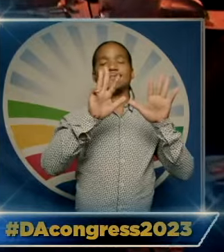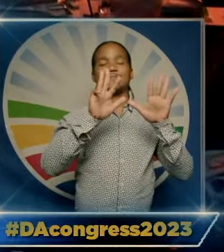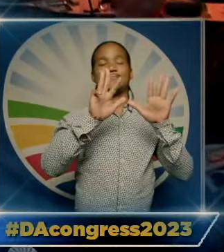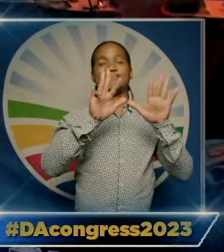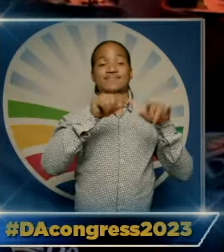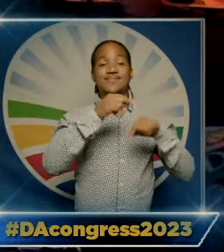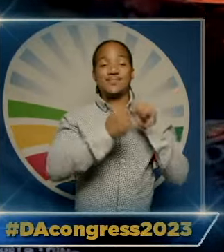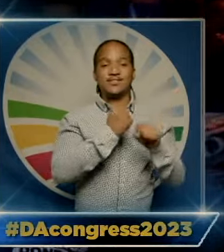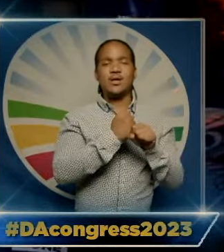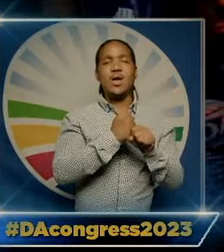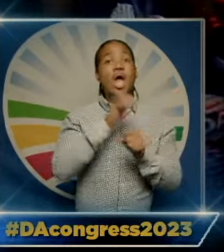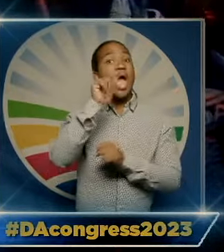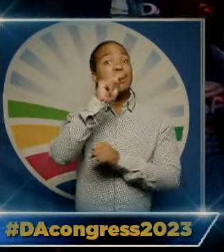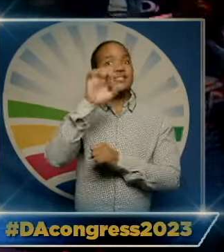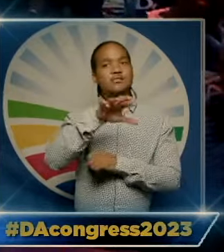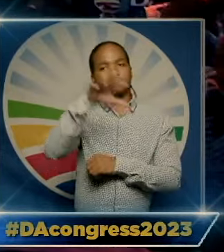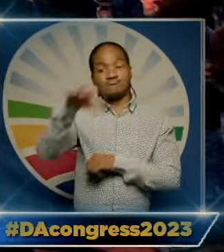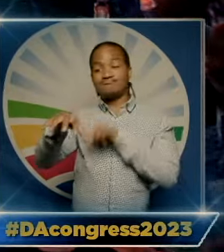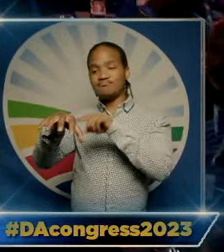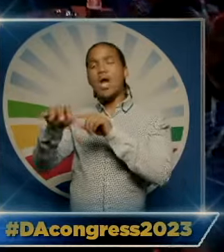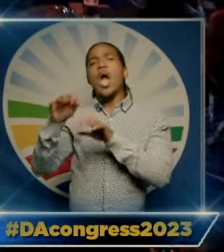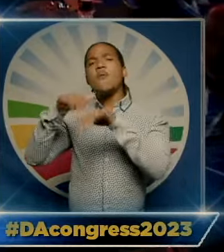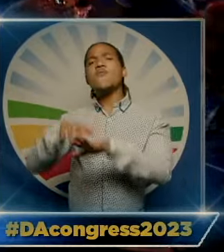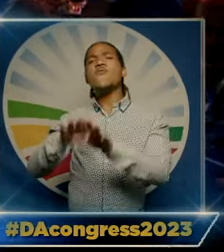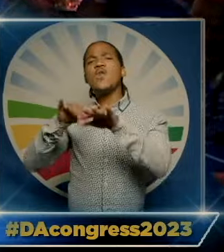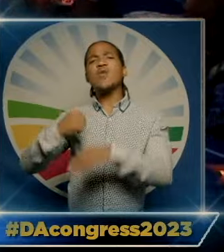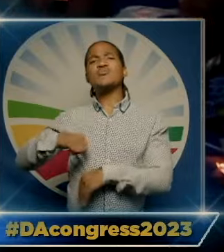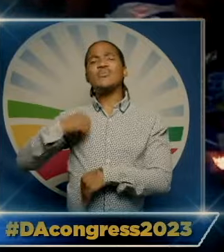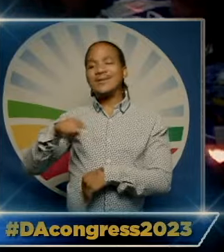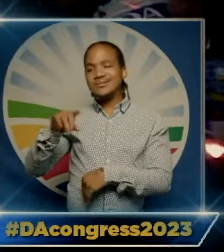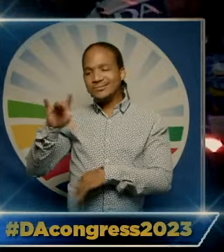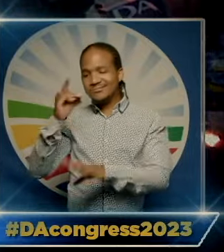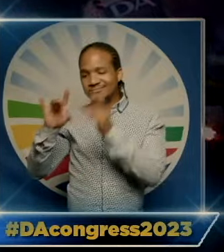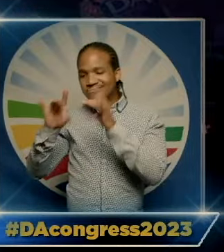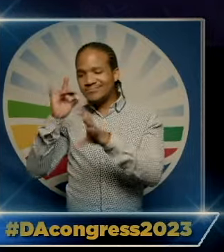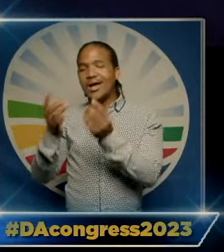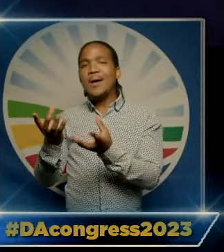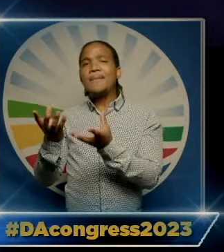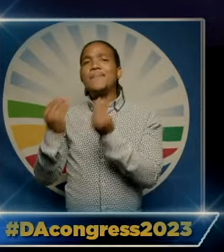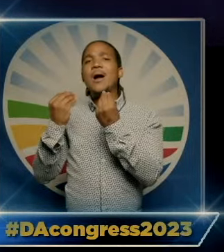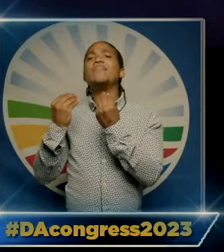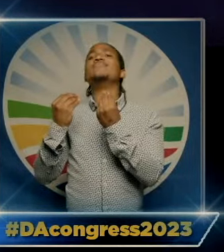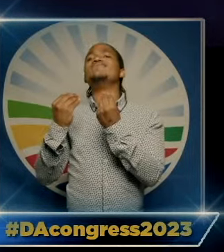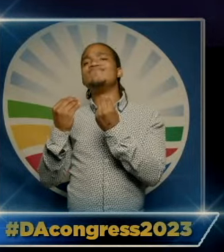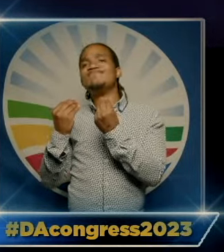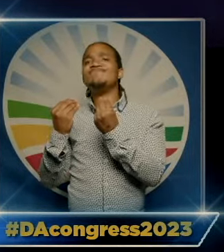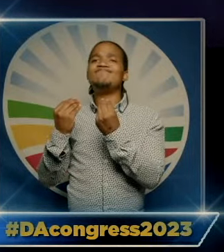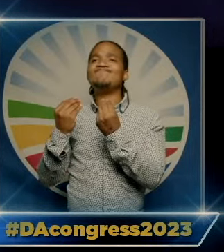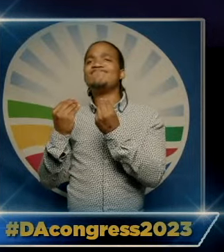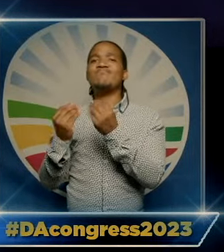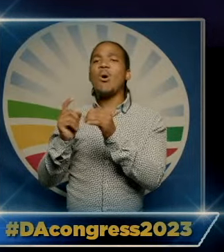And the ANC-led Emfuleni municipality received a qualified audit.